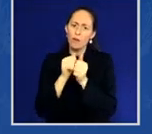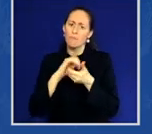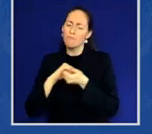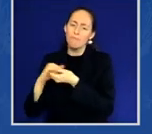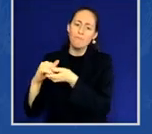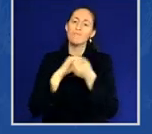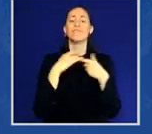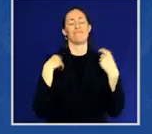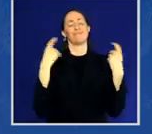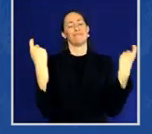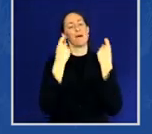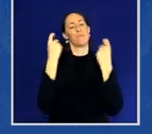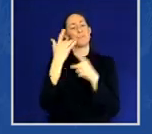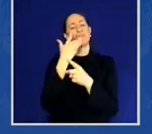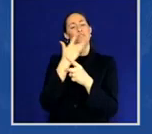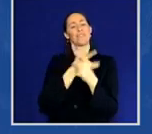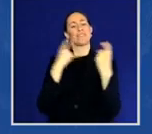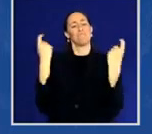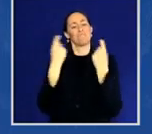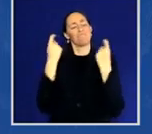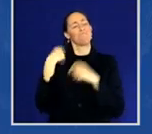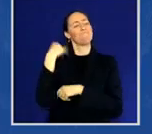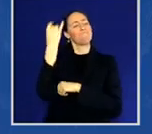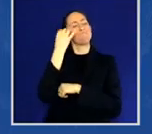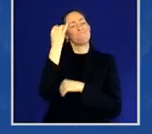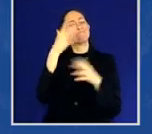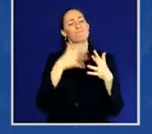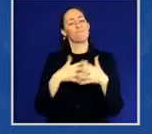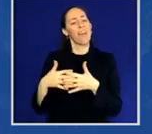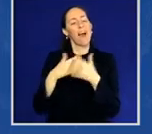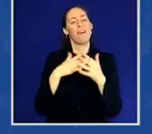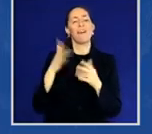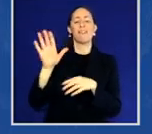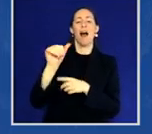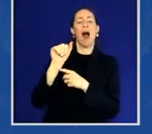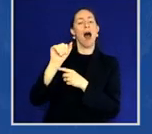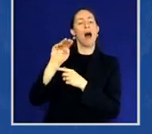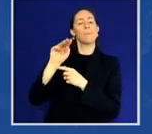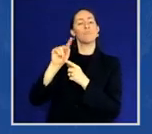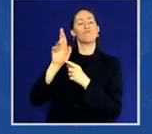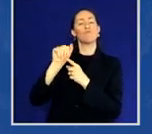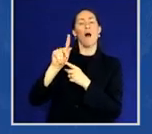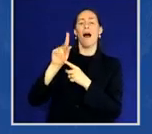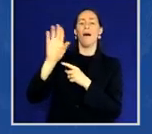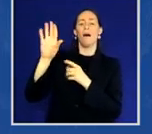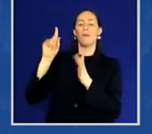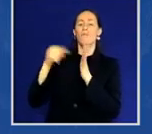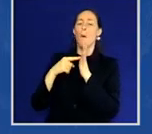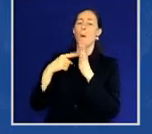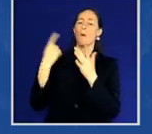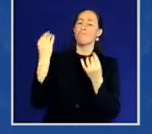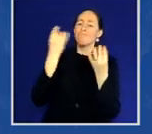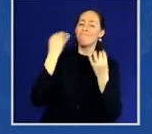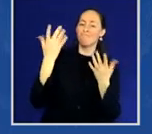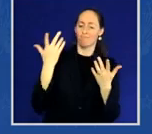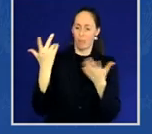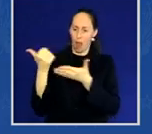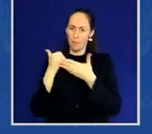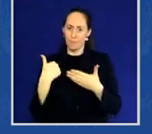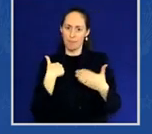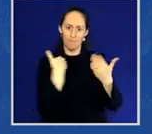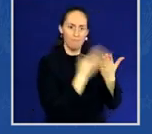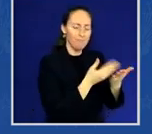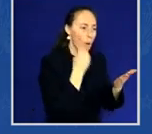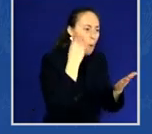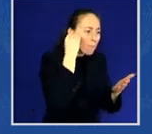about Amtrak's role, as I said, on my birthday when they allowed me to come home and blow out that candle. There's a lot of things that Amtrak does.